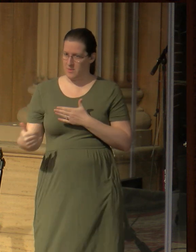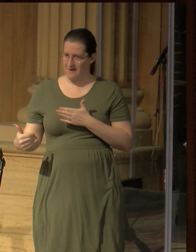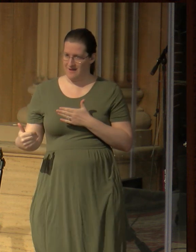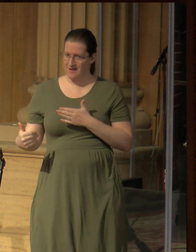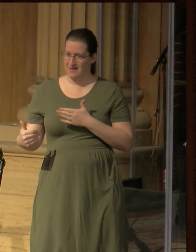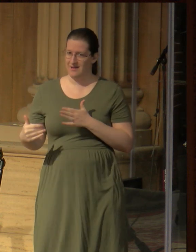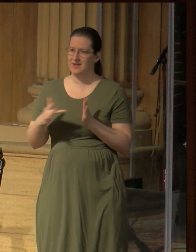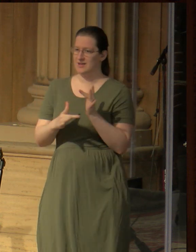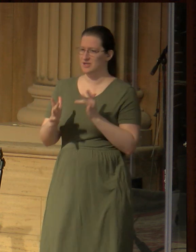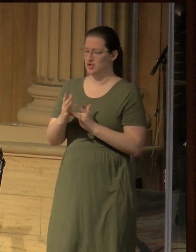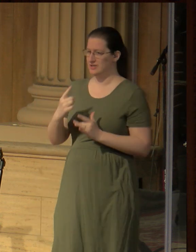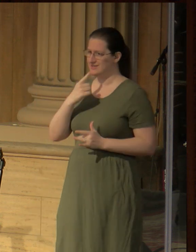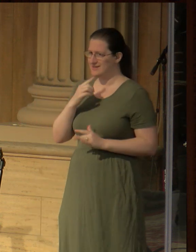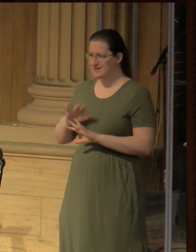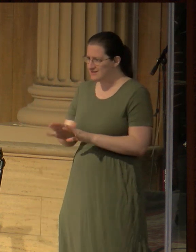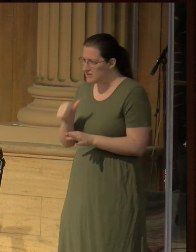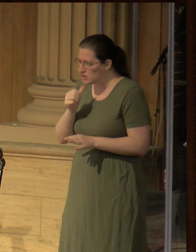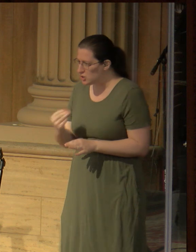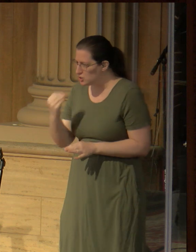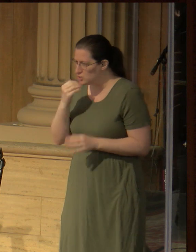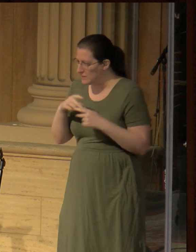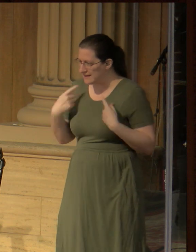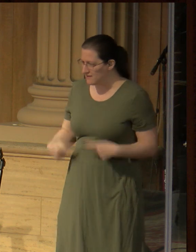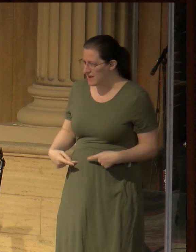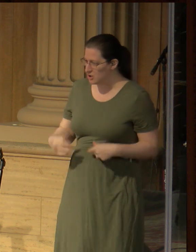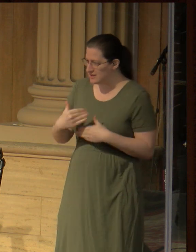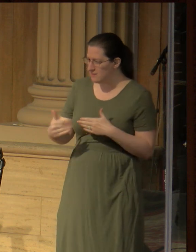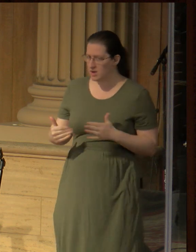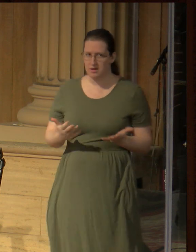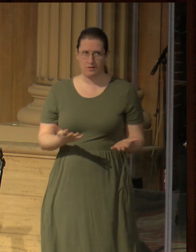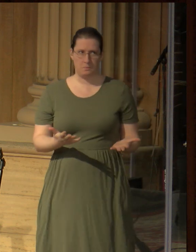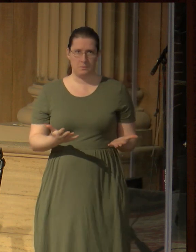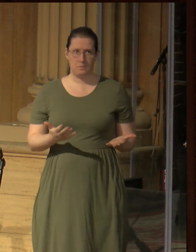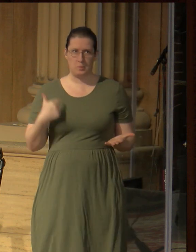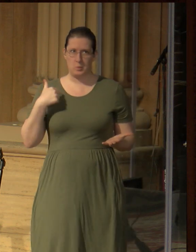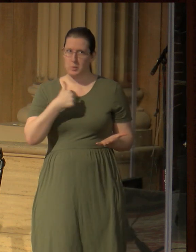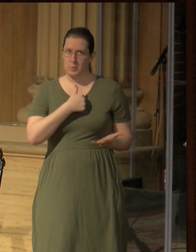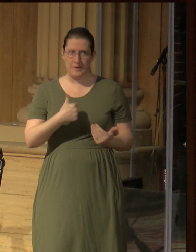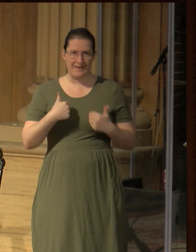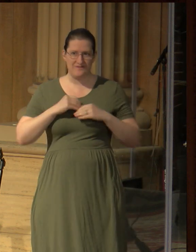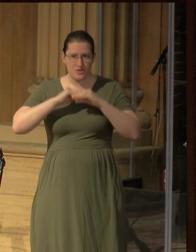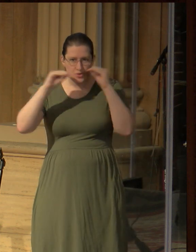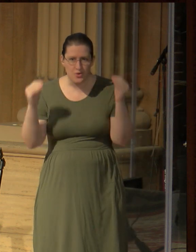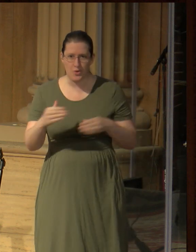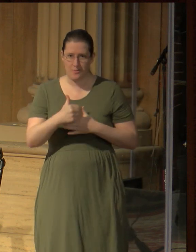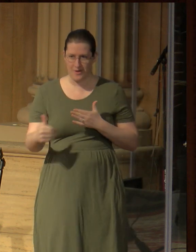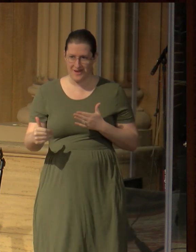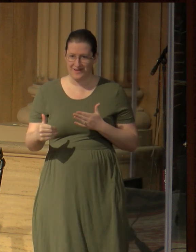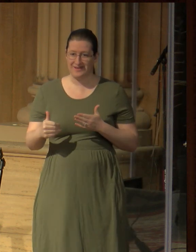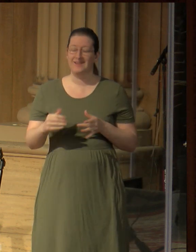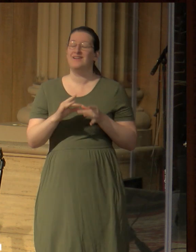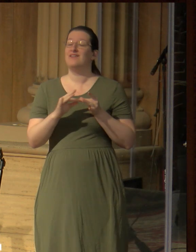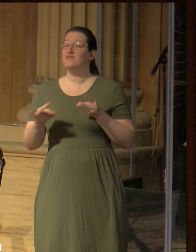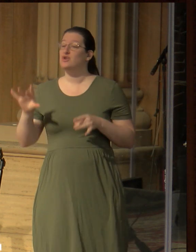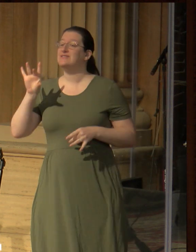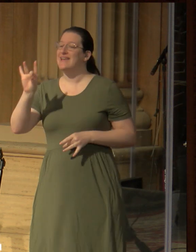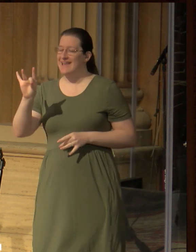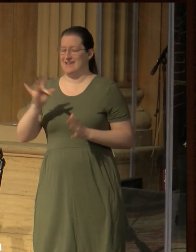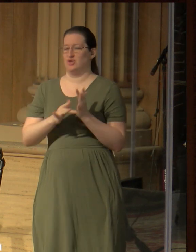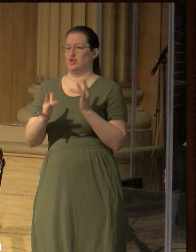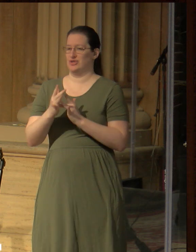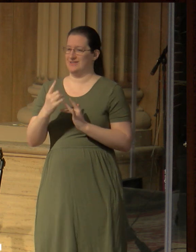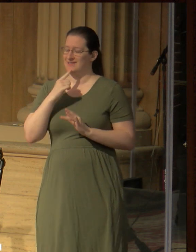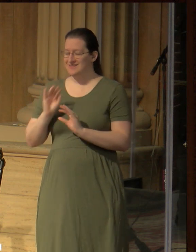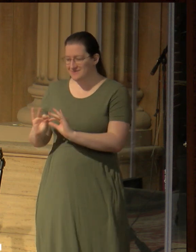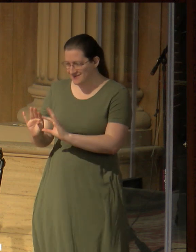eat the Pharisee bread. And they say, well, nobody has any. We don't have any bread here at all. And so then in verse 8, Jesus clarifies. It says, Jesus,